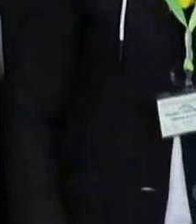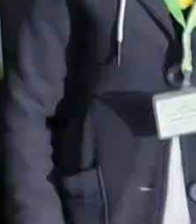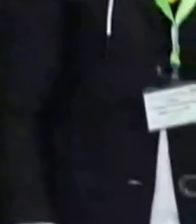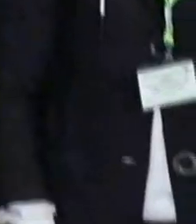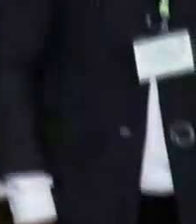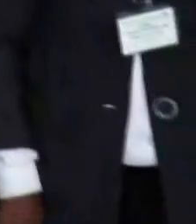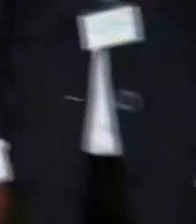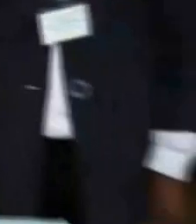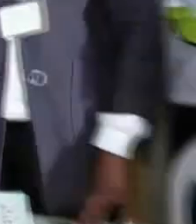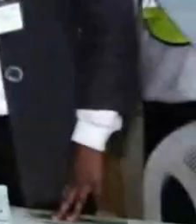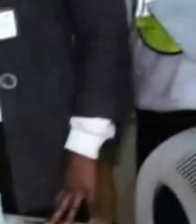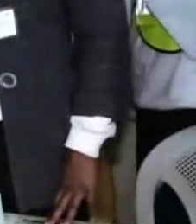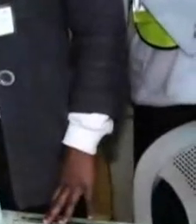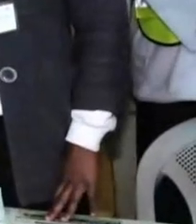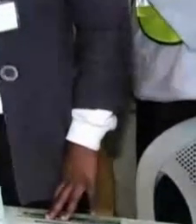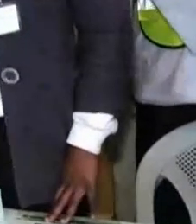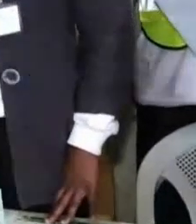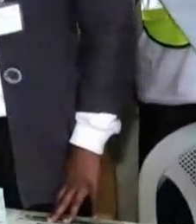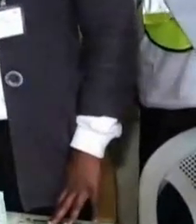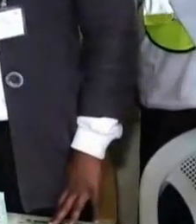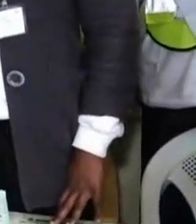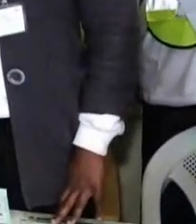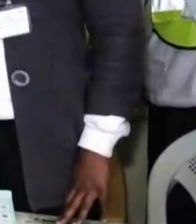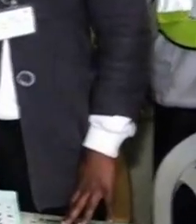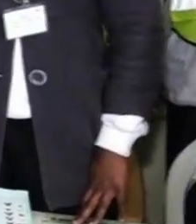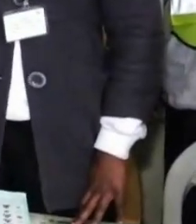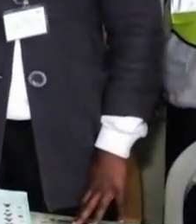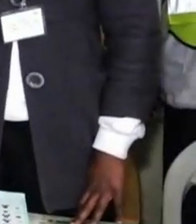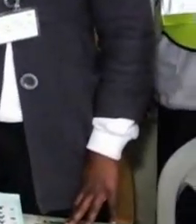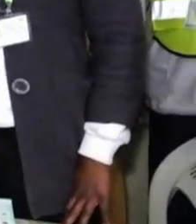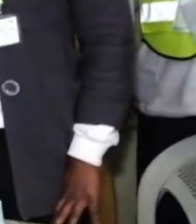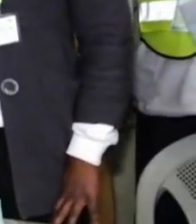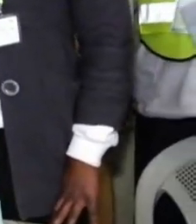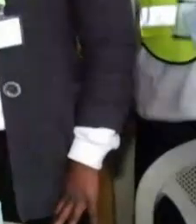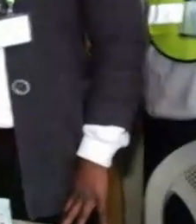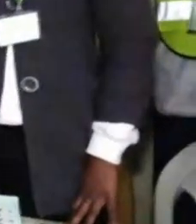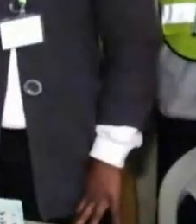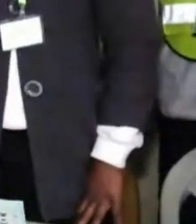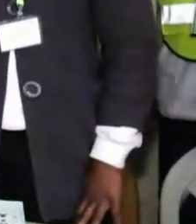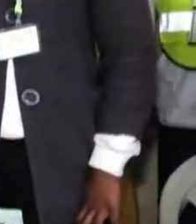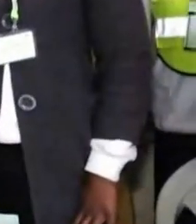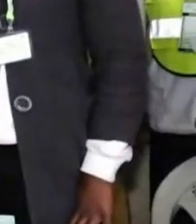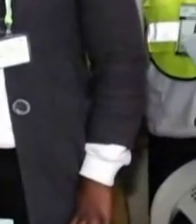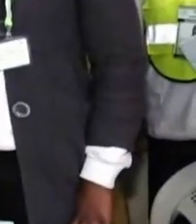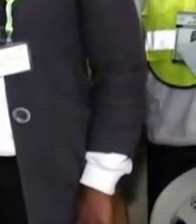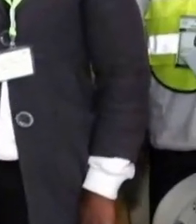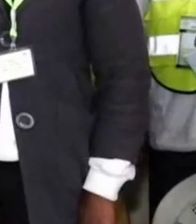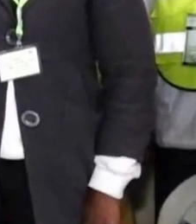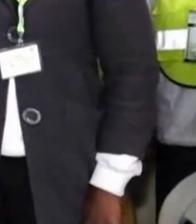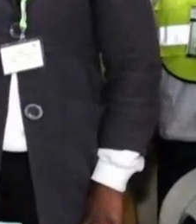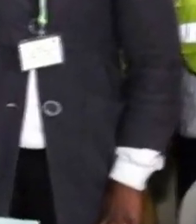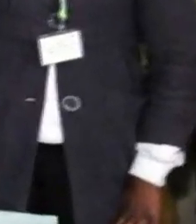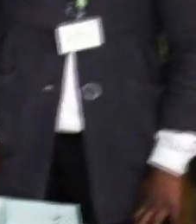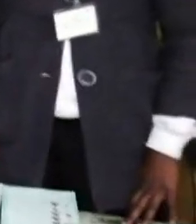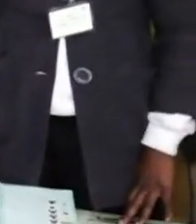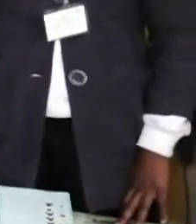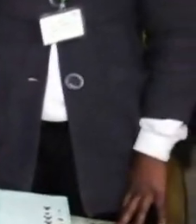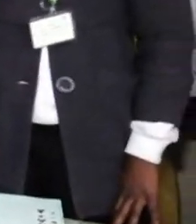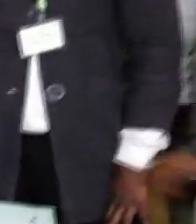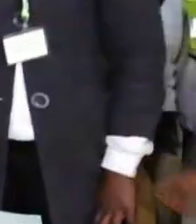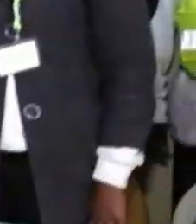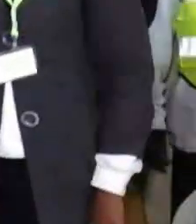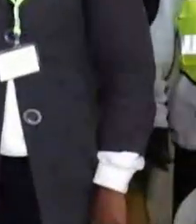ballot. Outside, there is a lot of his supporters. Thousands of them are waiting outside the polling